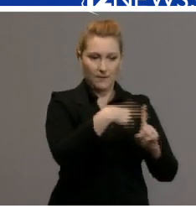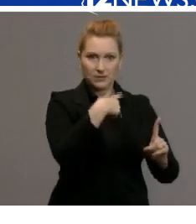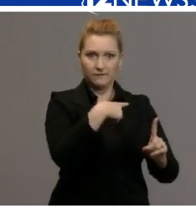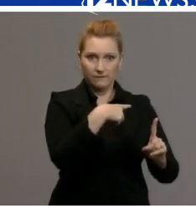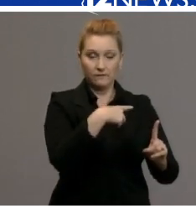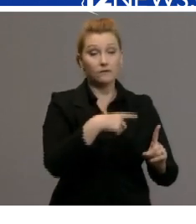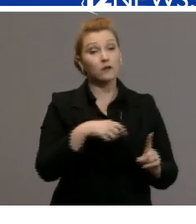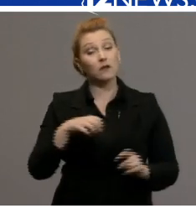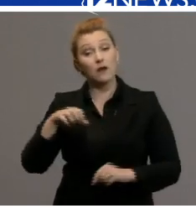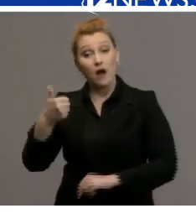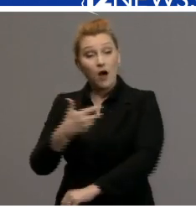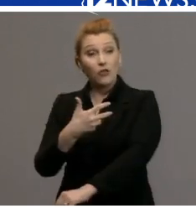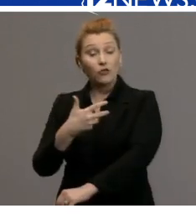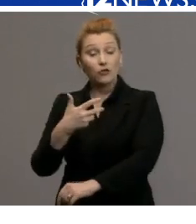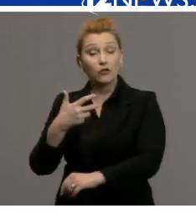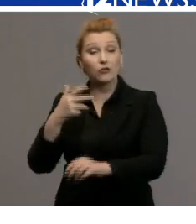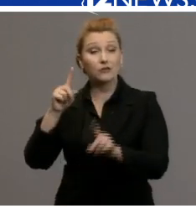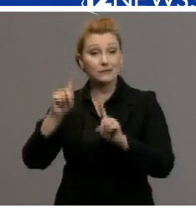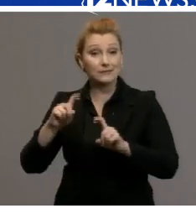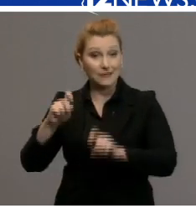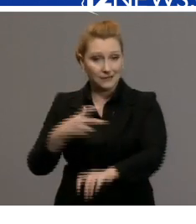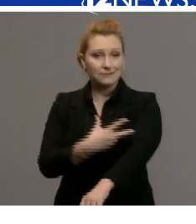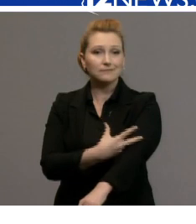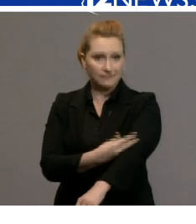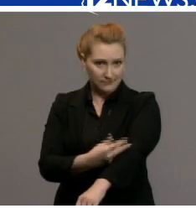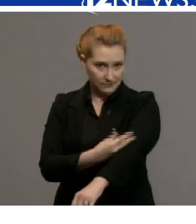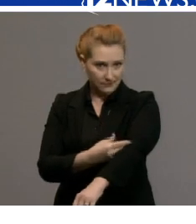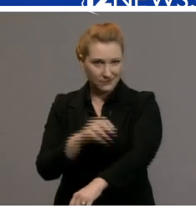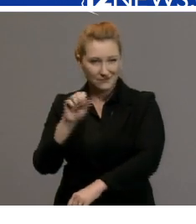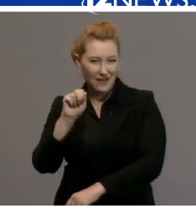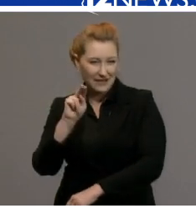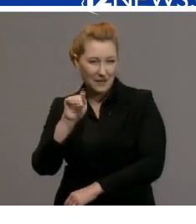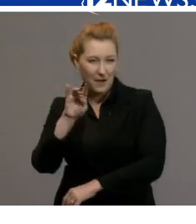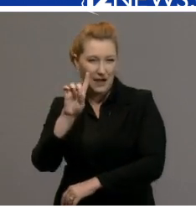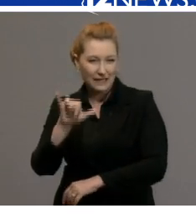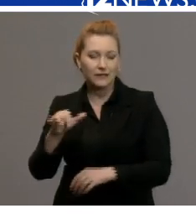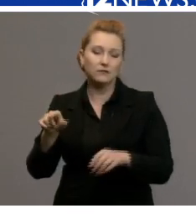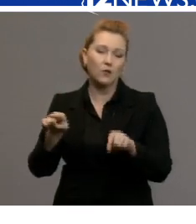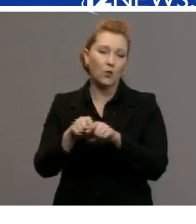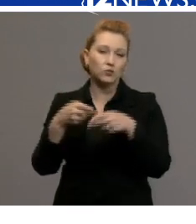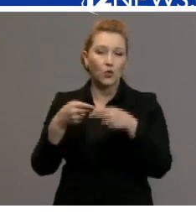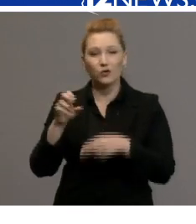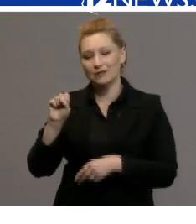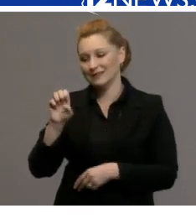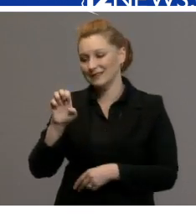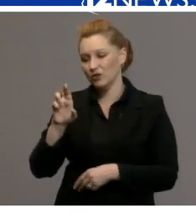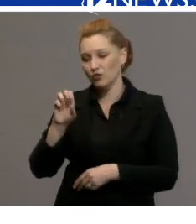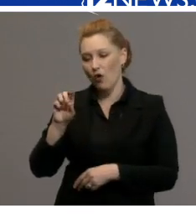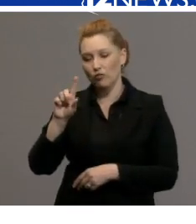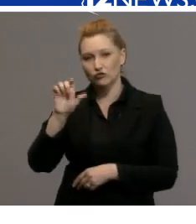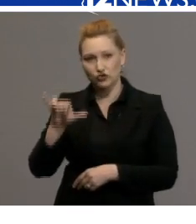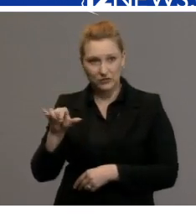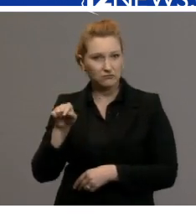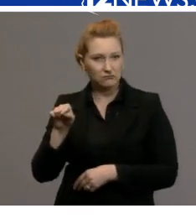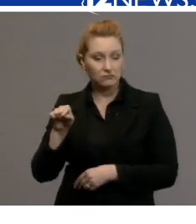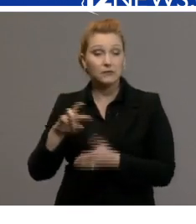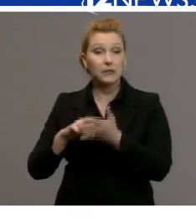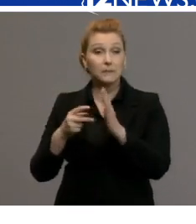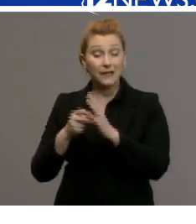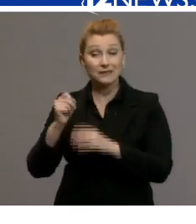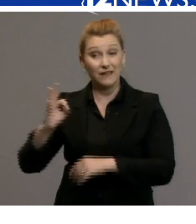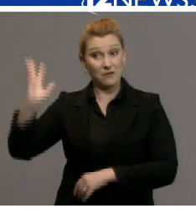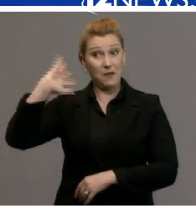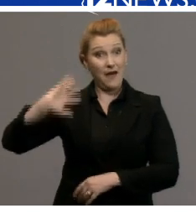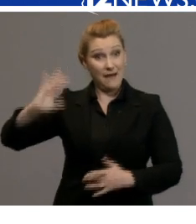we're applying are the antibody or serology tests. Those tell you if you've contracted